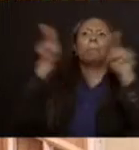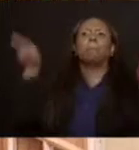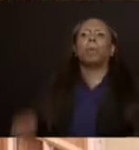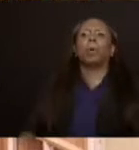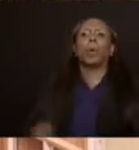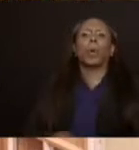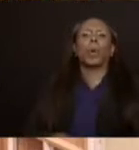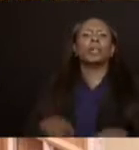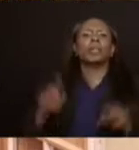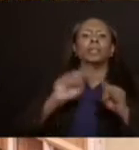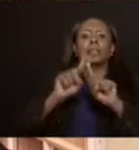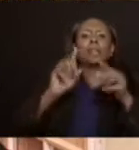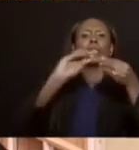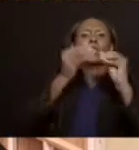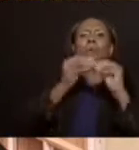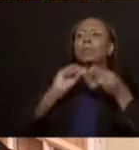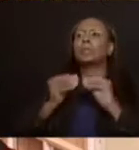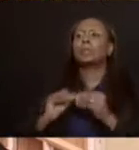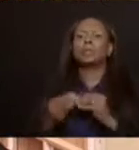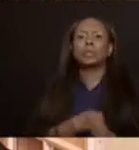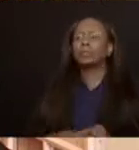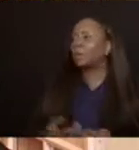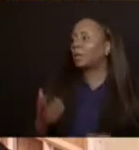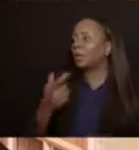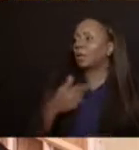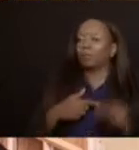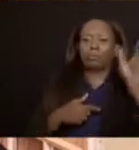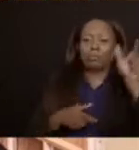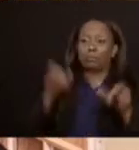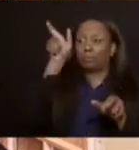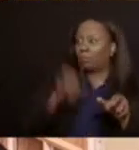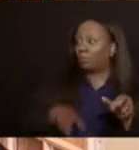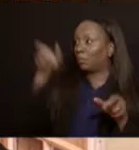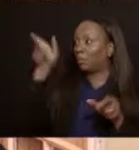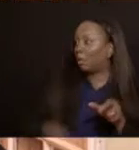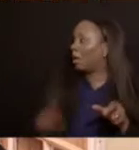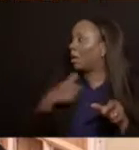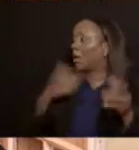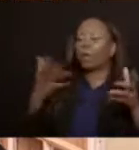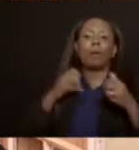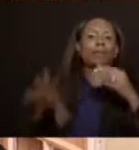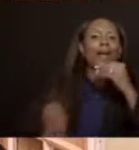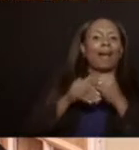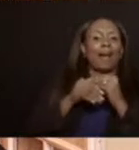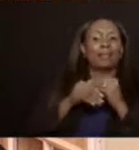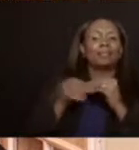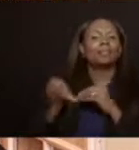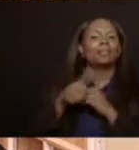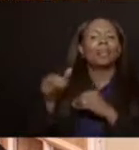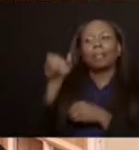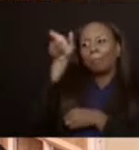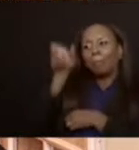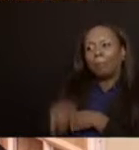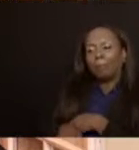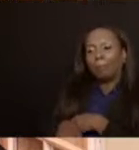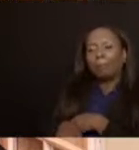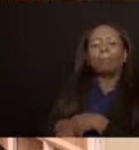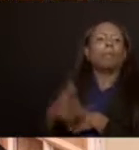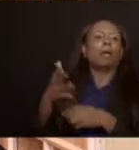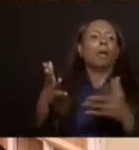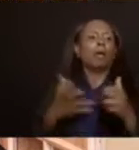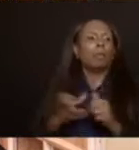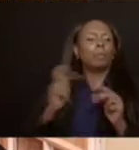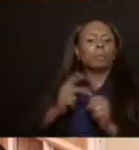eligible population. I asked them now in front of you to put one other line. Don't take off any, but put the line of the percentage